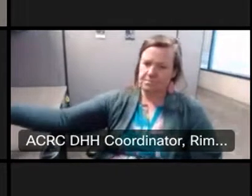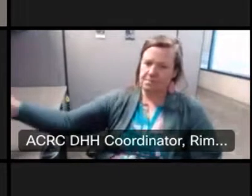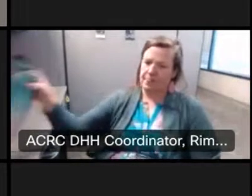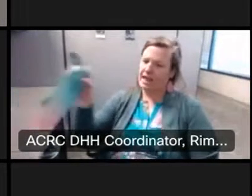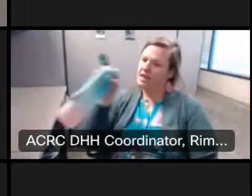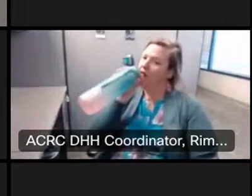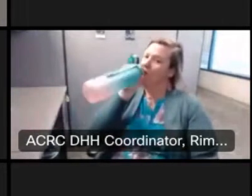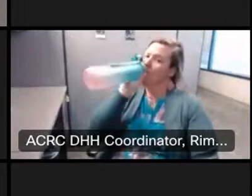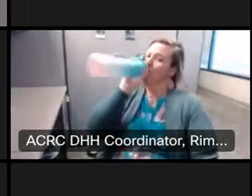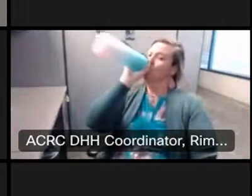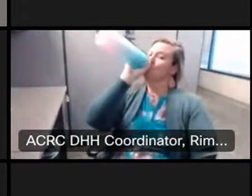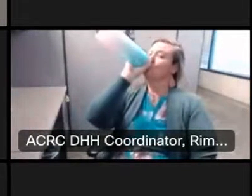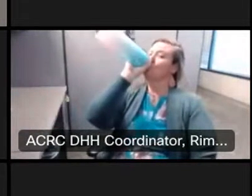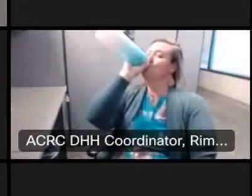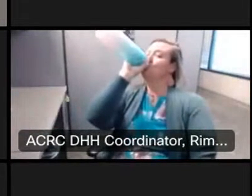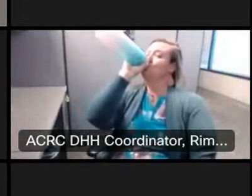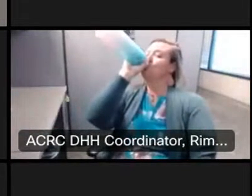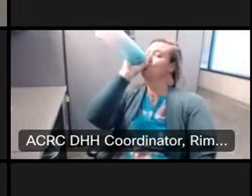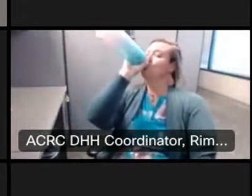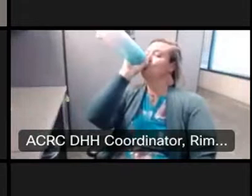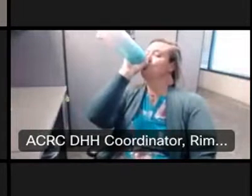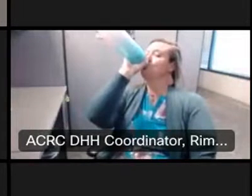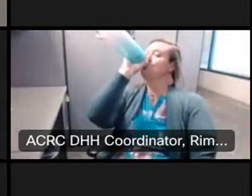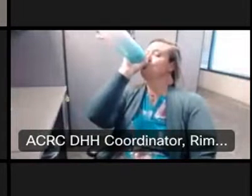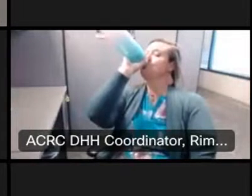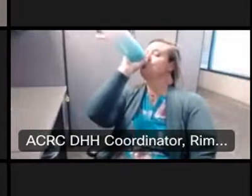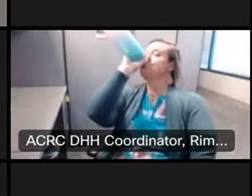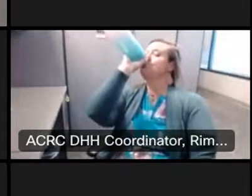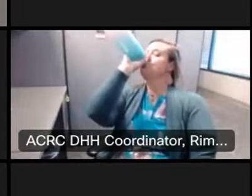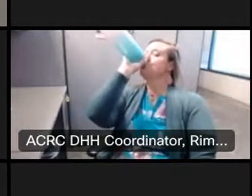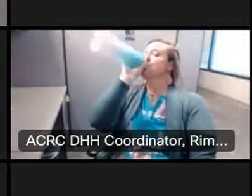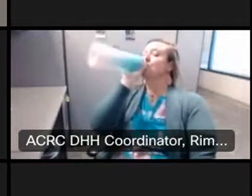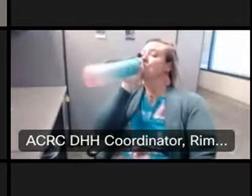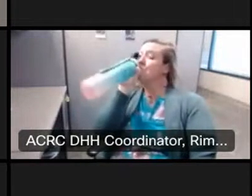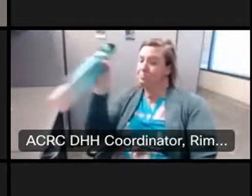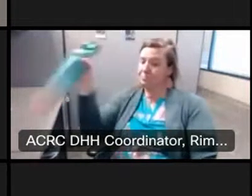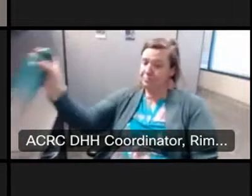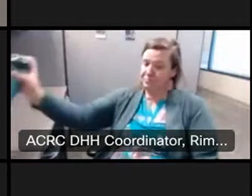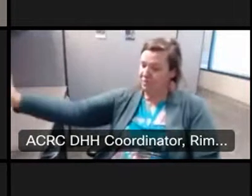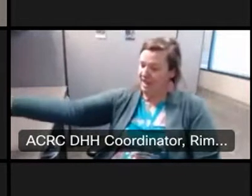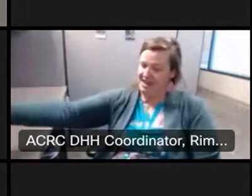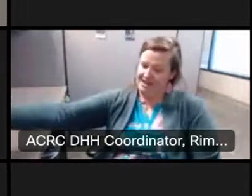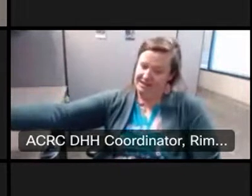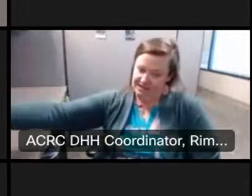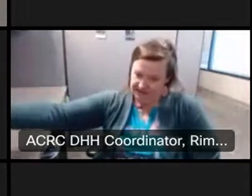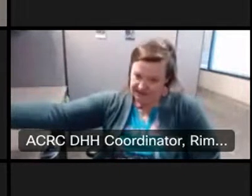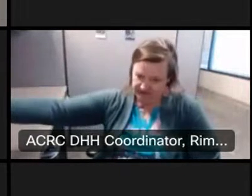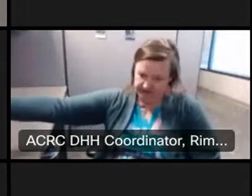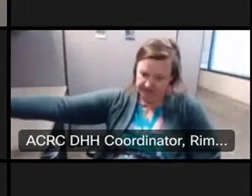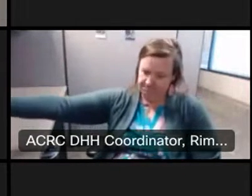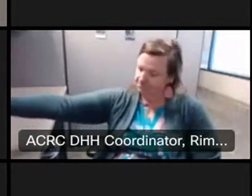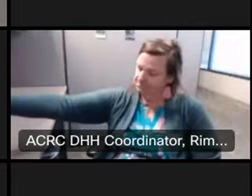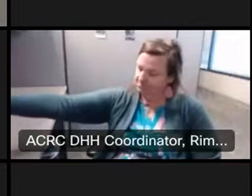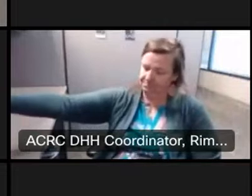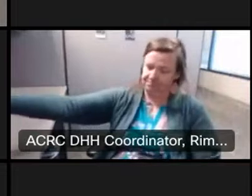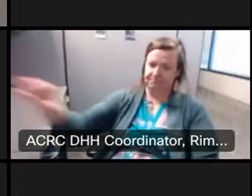And what Jody said, yep, and agree with Sheila as well. All right. And let's see, same for